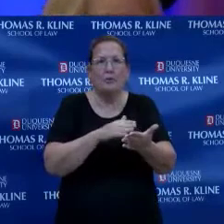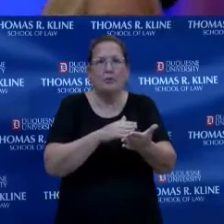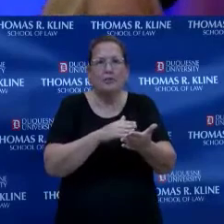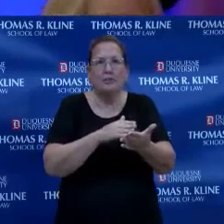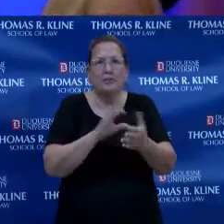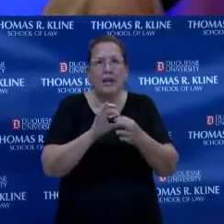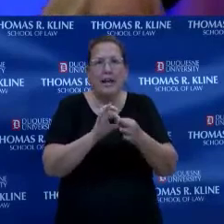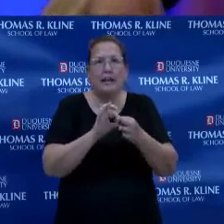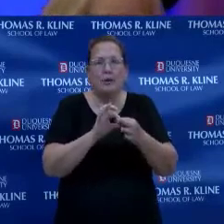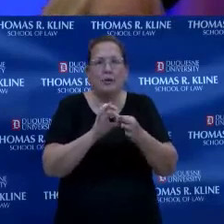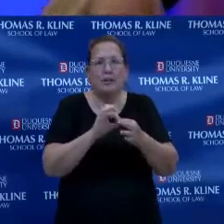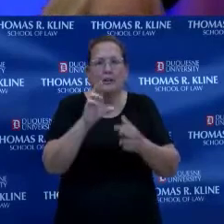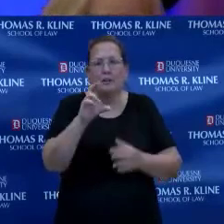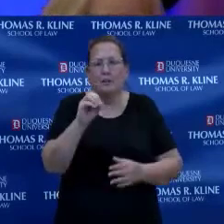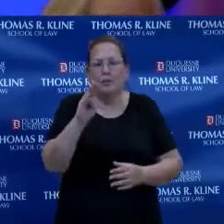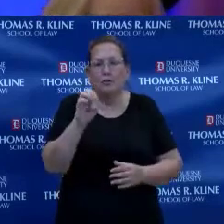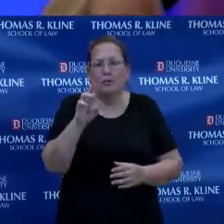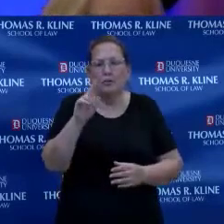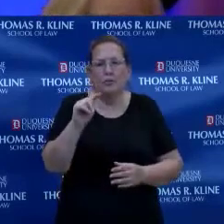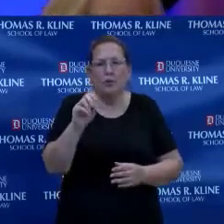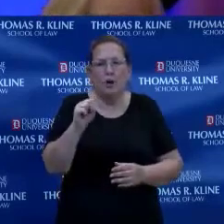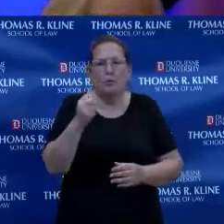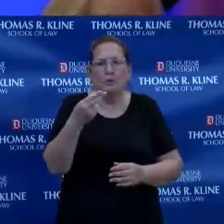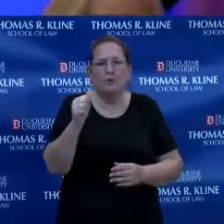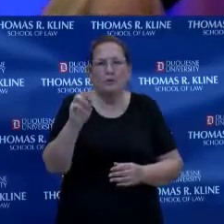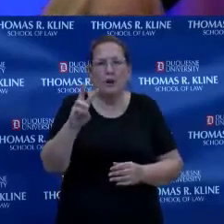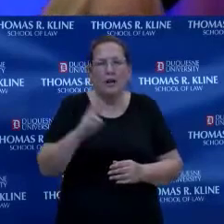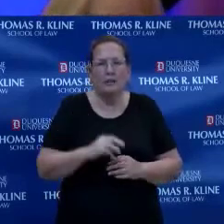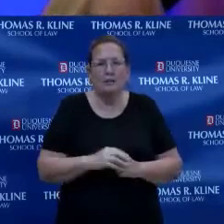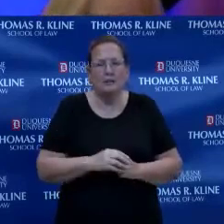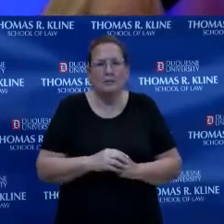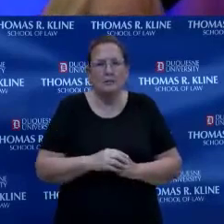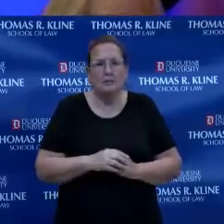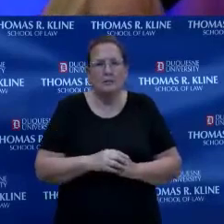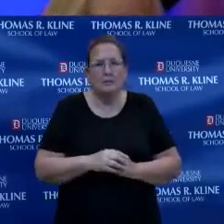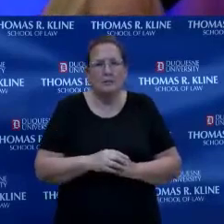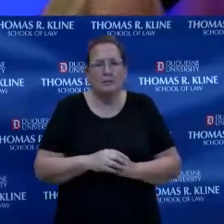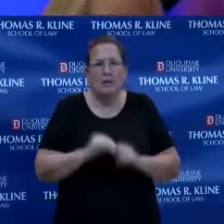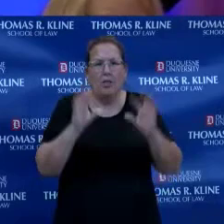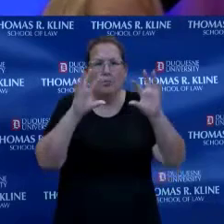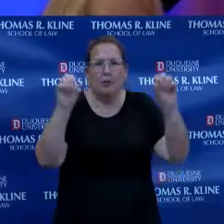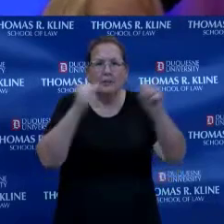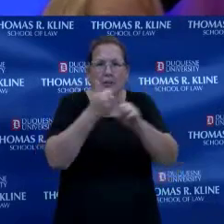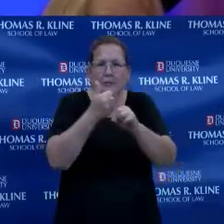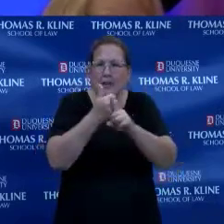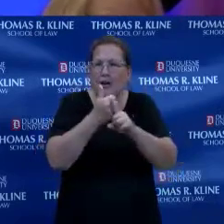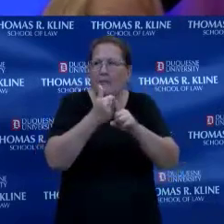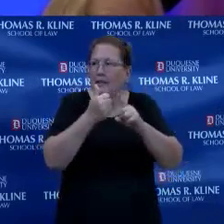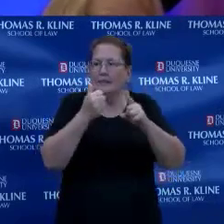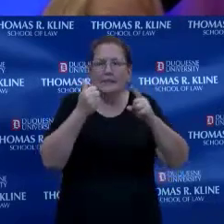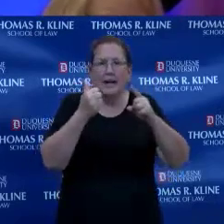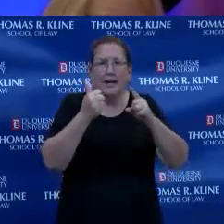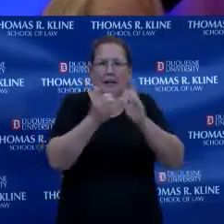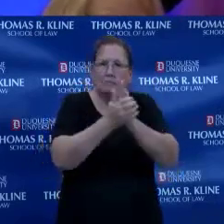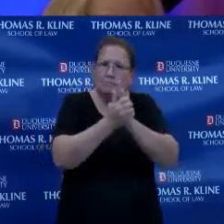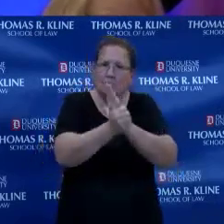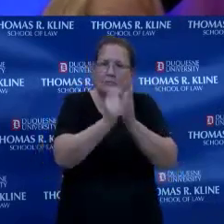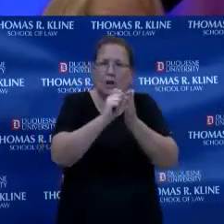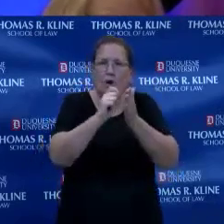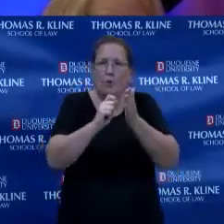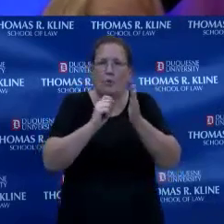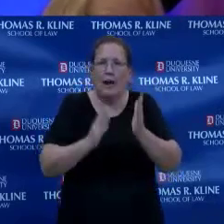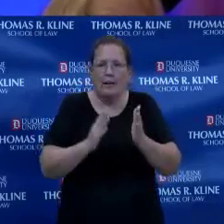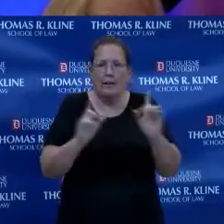coordinator Robert Traw. President Gormley himself, an accomplished writer, wrote the lyrics. The